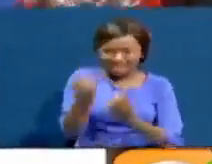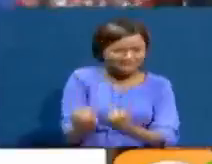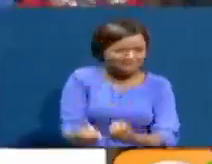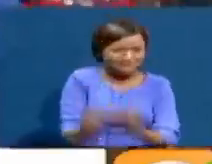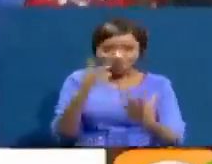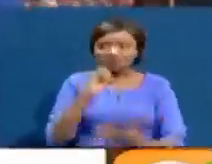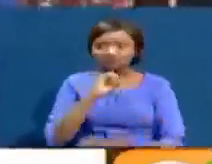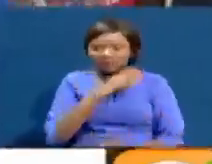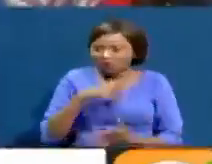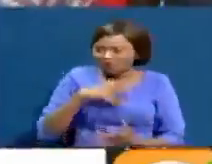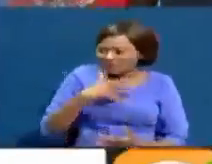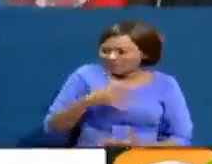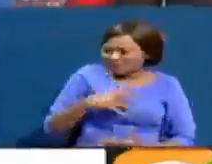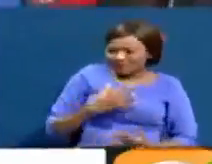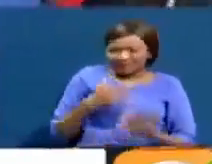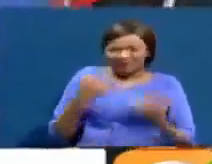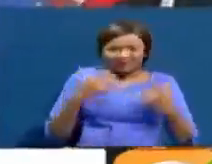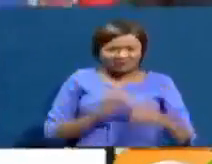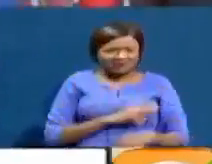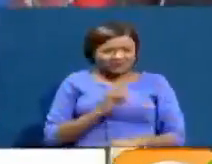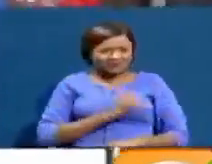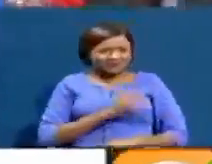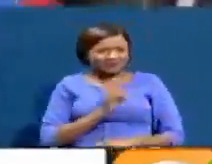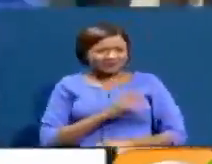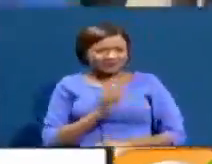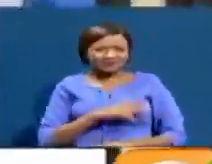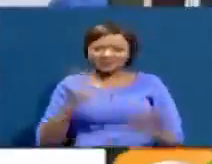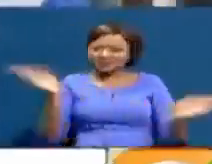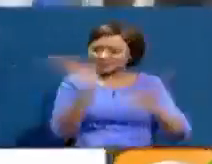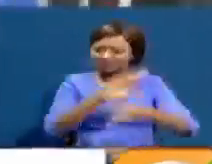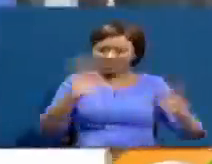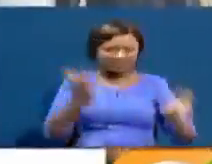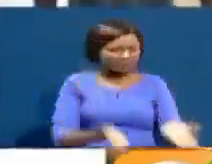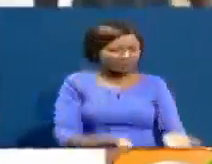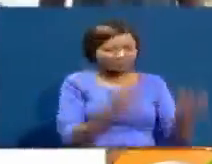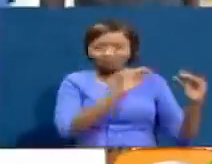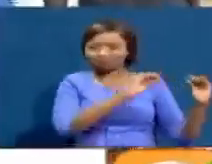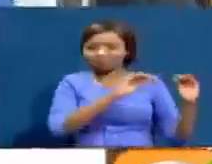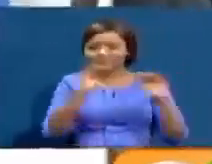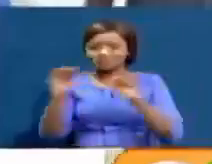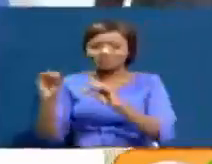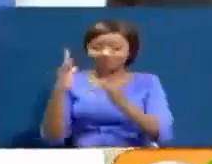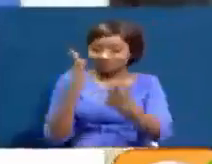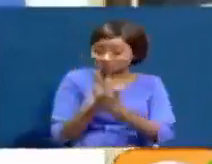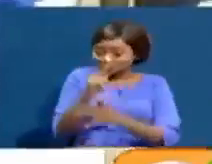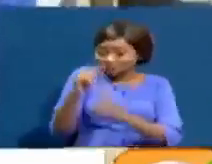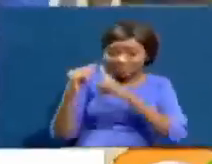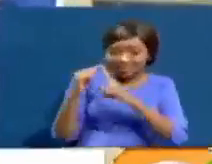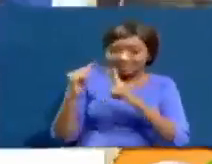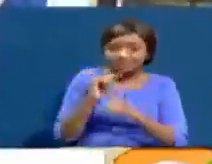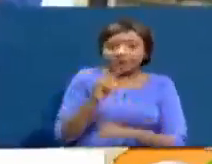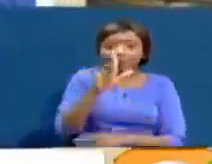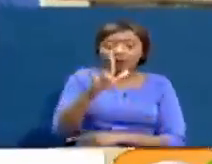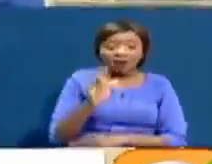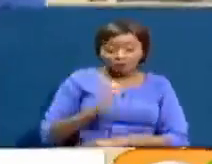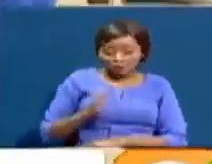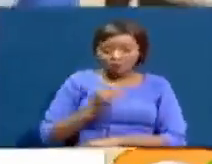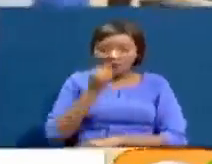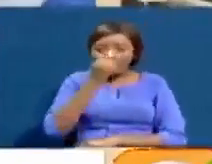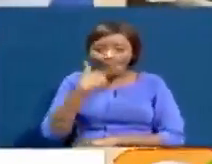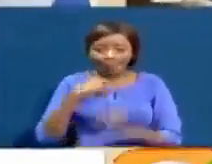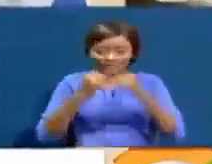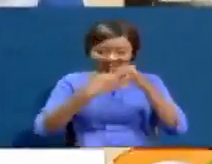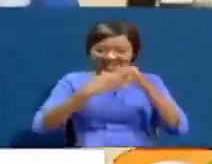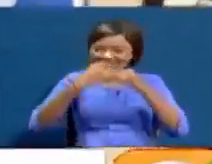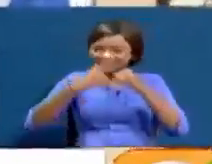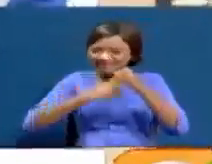sent shivers down their spines, and it was time to evacuate. It was an experience 86-year-old Rosemary Chalo had